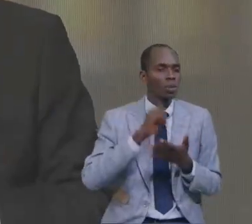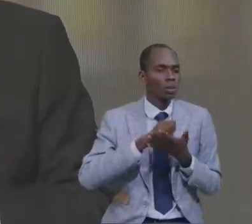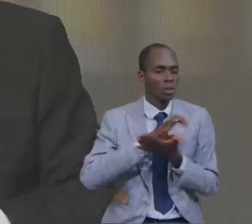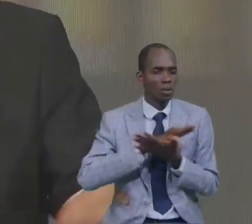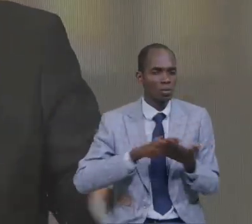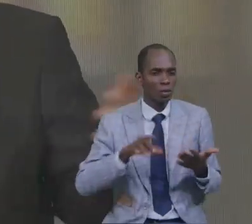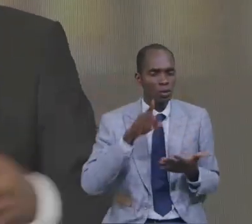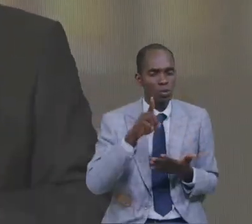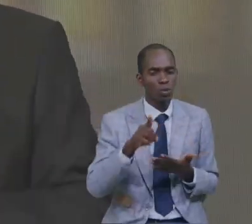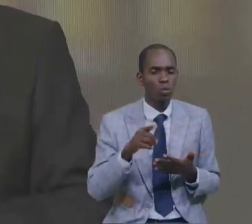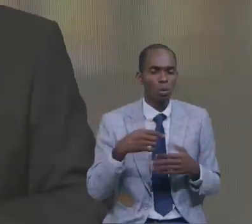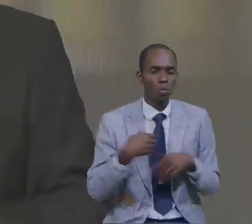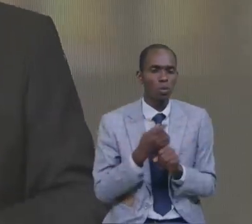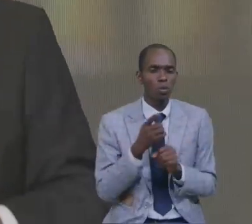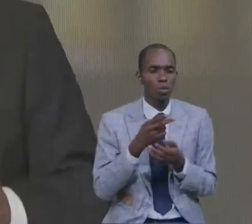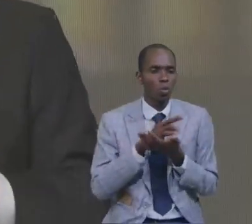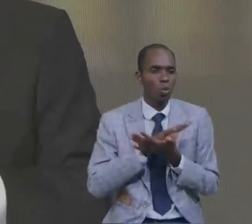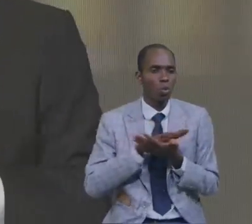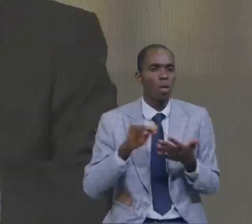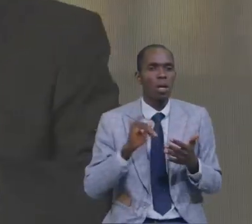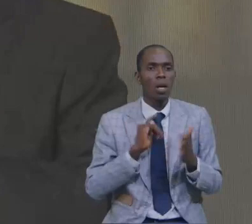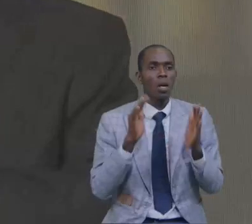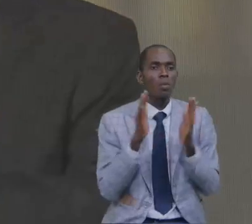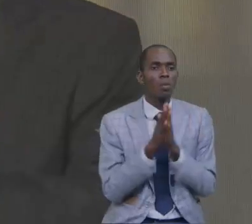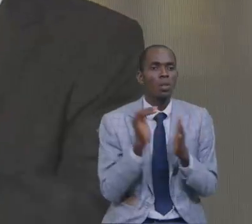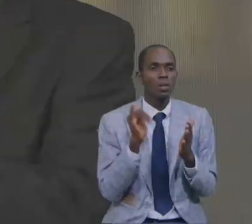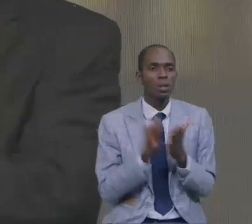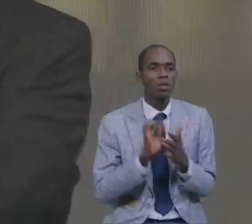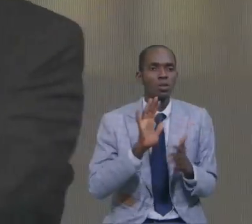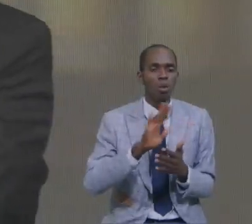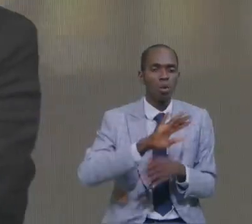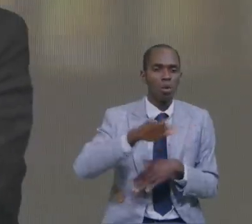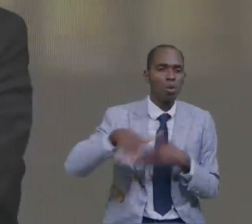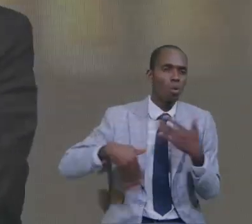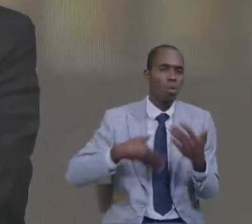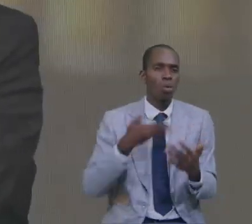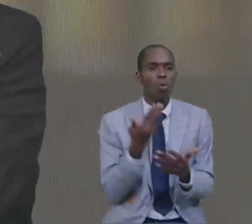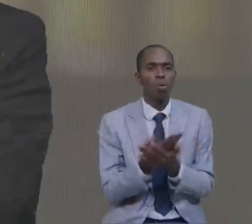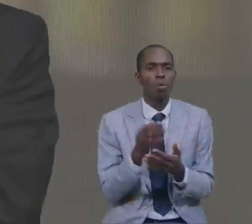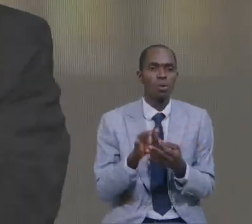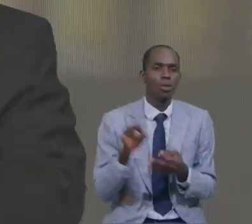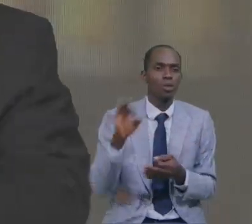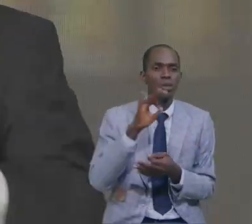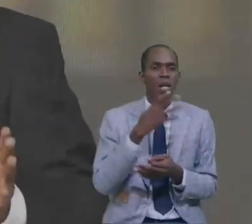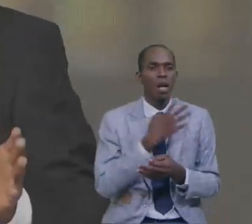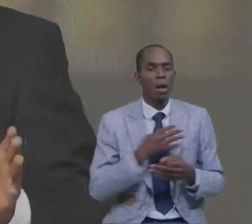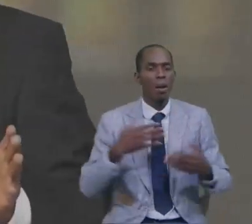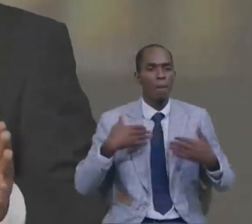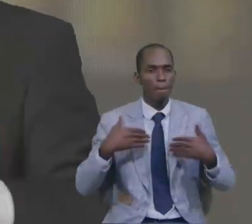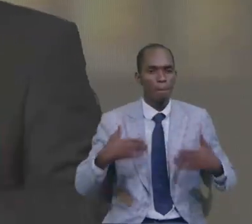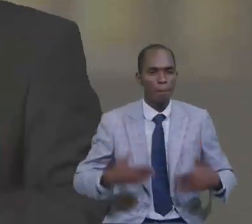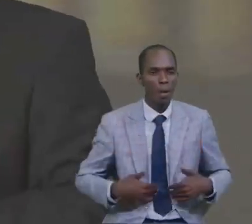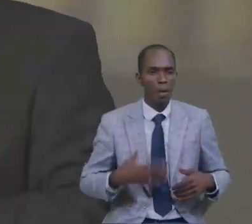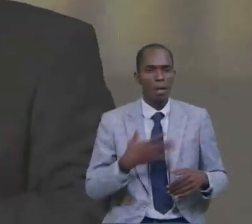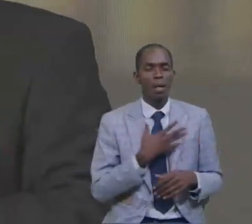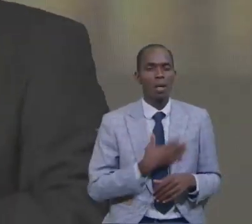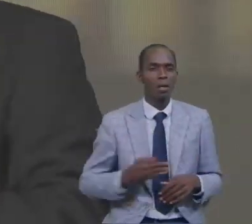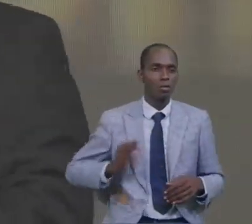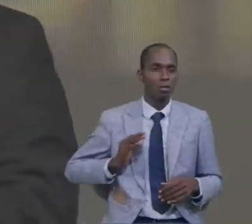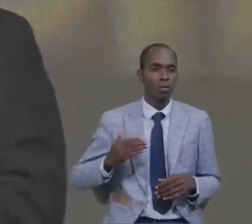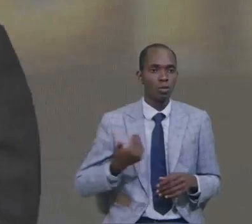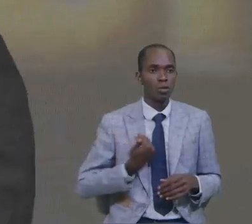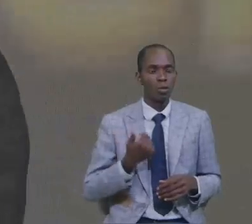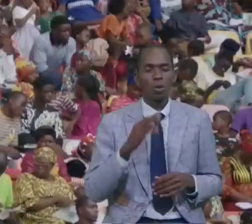soul and body be preserved blameless unto the coming of our